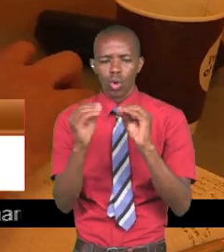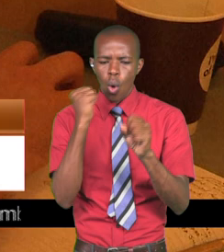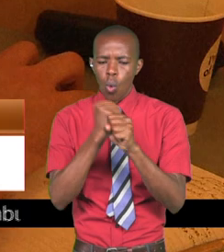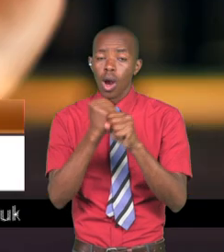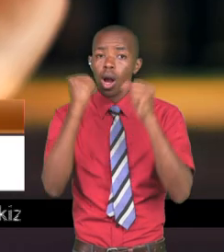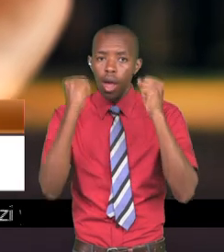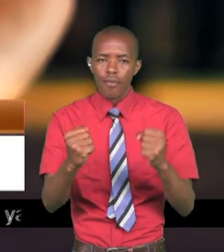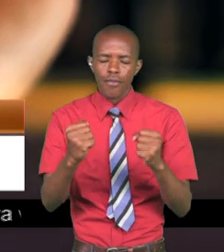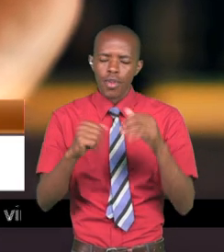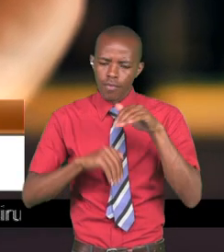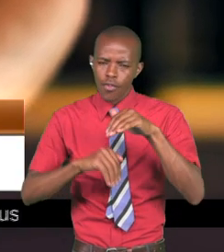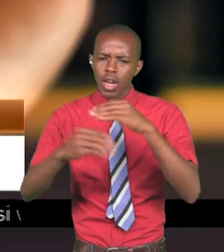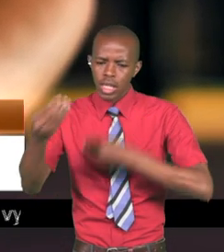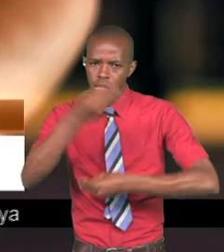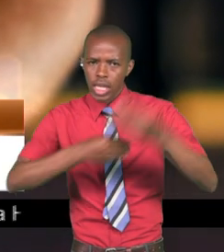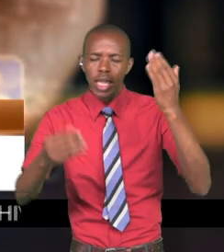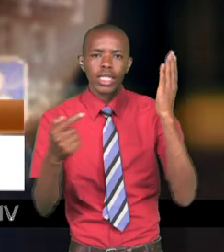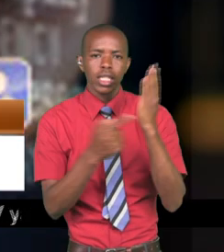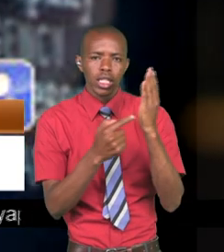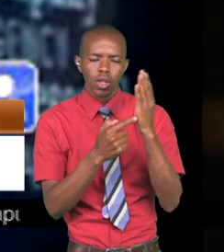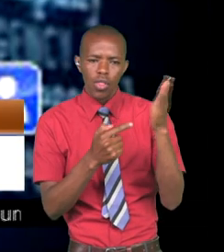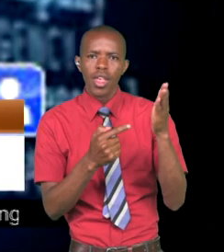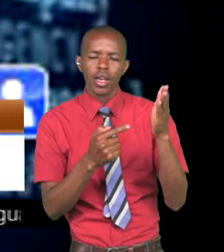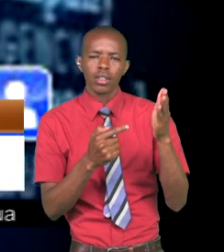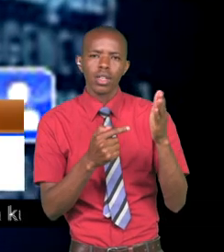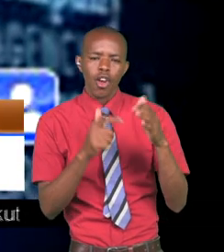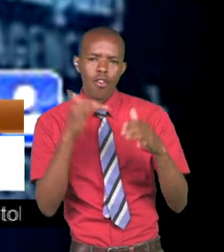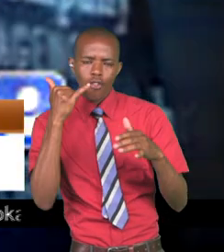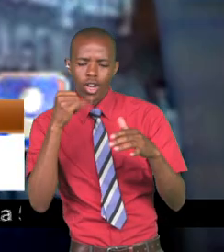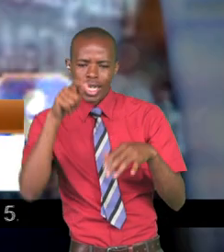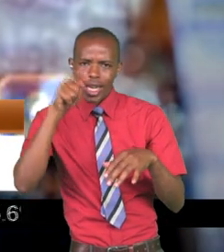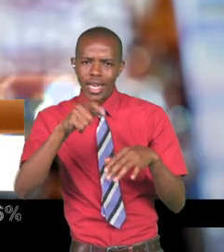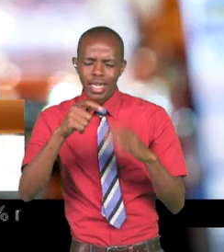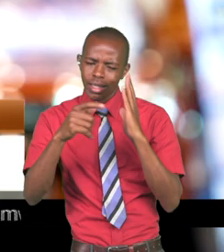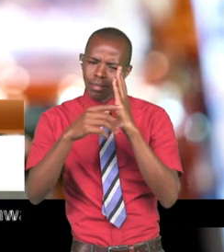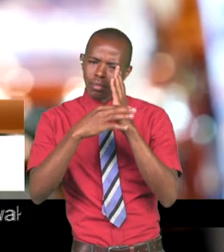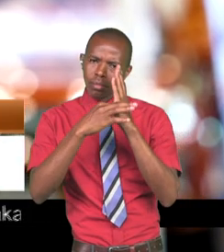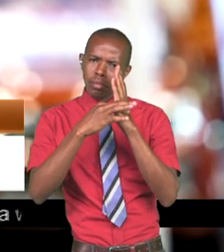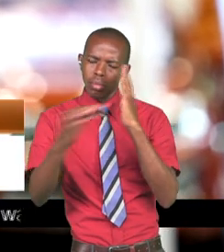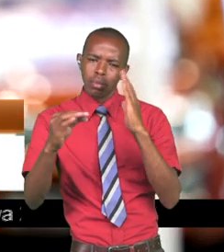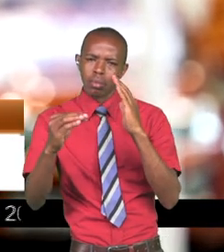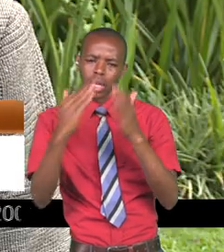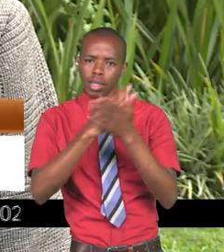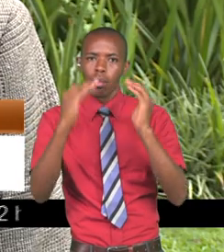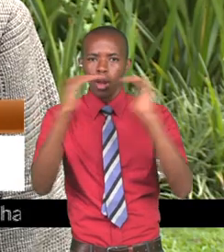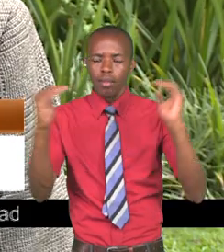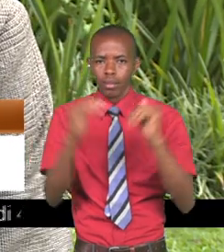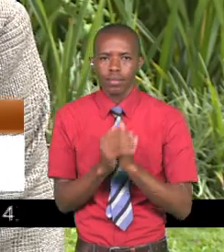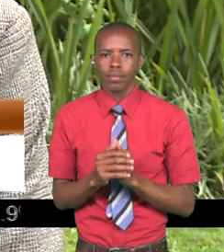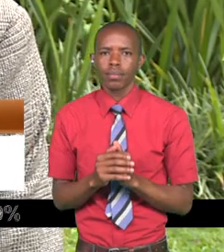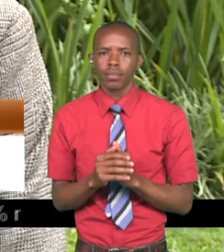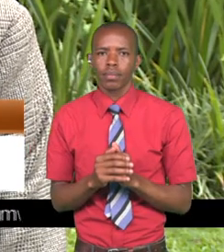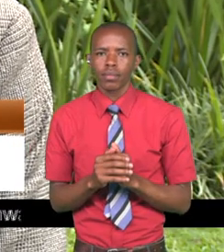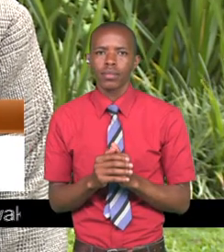nyingi inayoendamana na uuzaji wa kidijitali pale mitandaoni, na kunahitaji ujuzi wa kiwango fulani. You